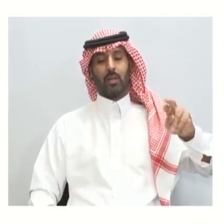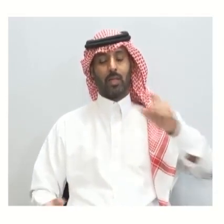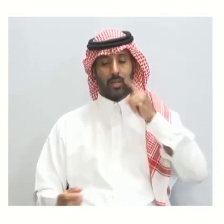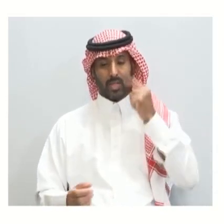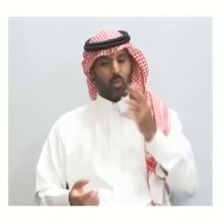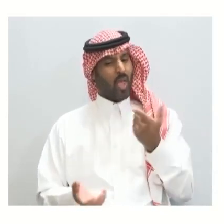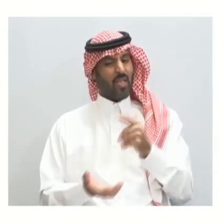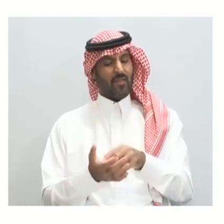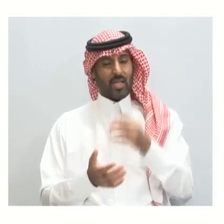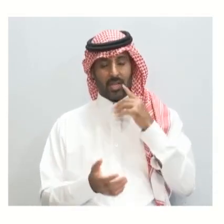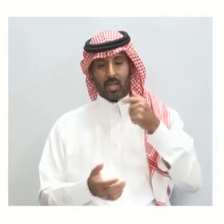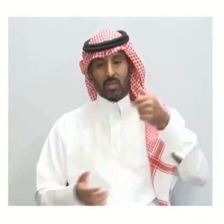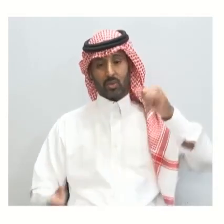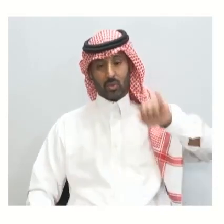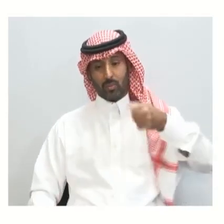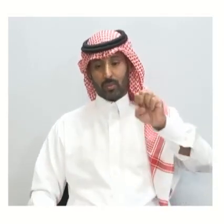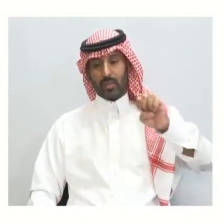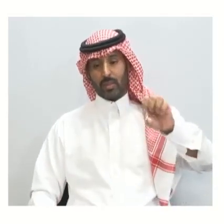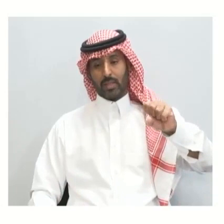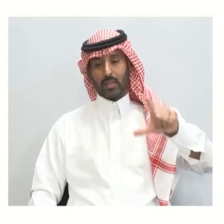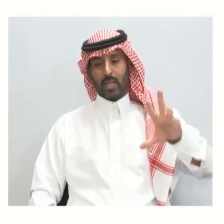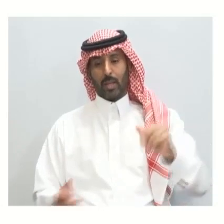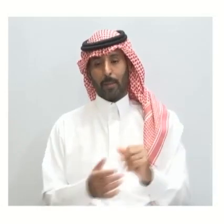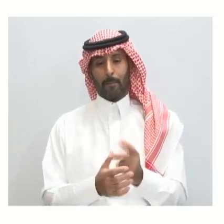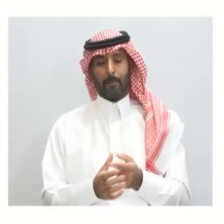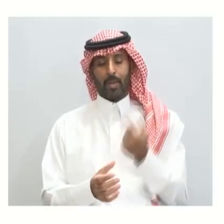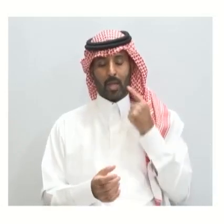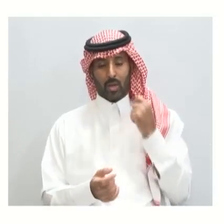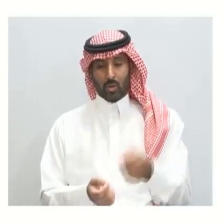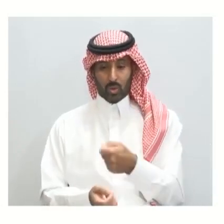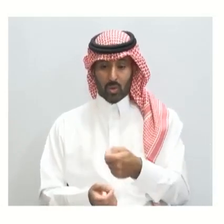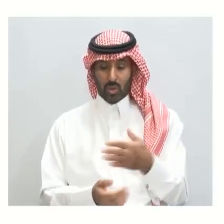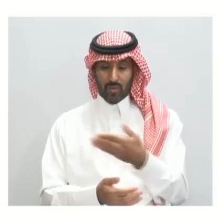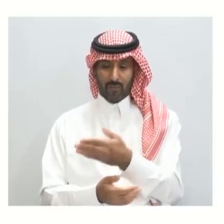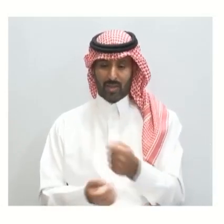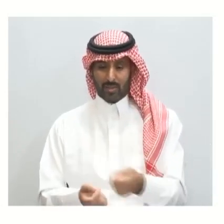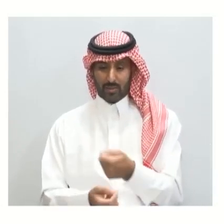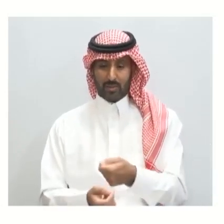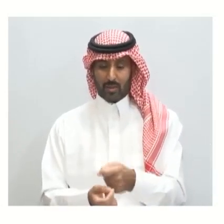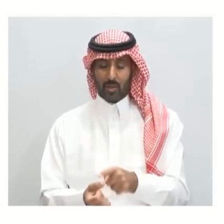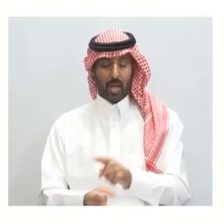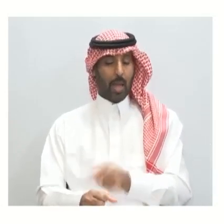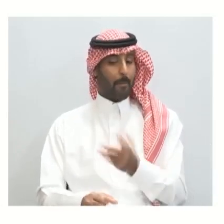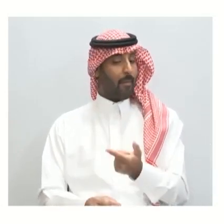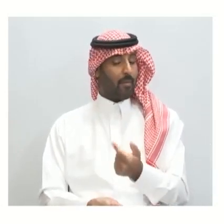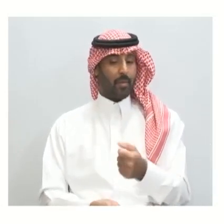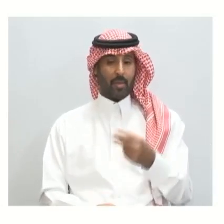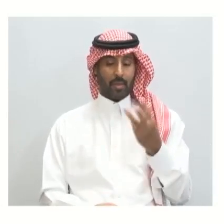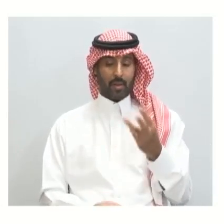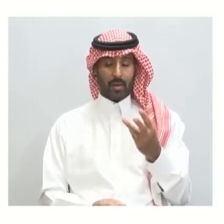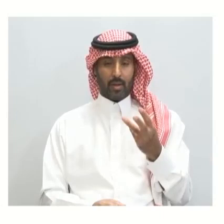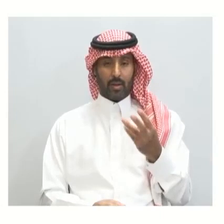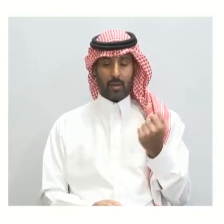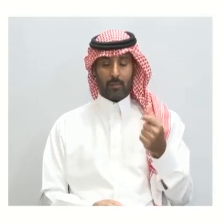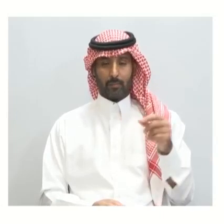period, so it's going to be since. Cook the fish, counted 3 minutes, so we have here four.